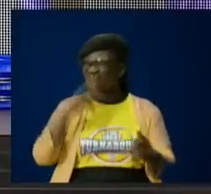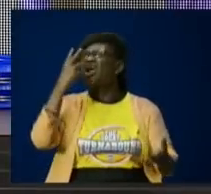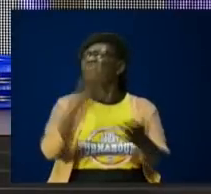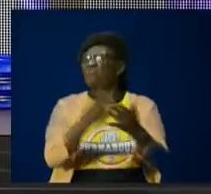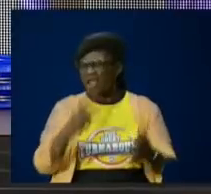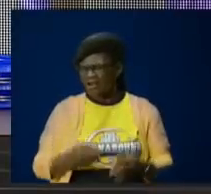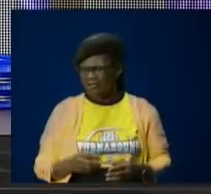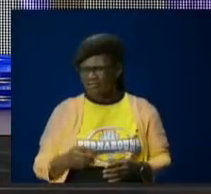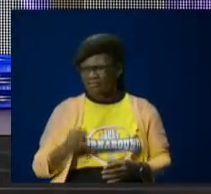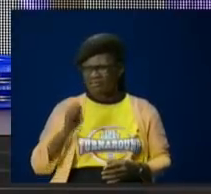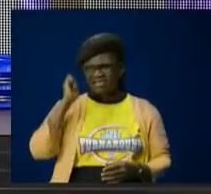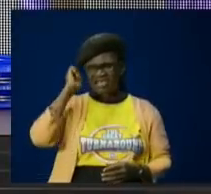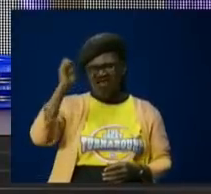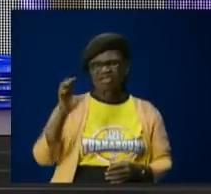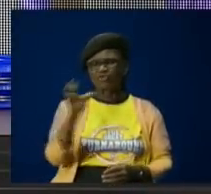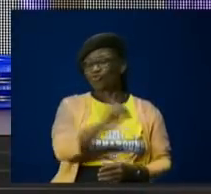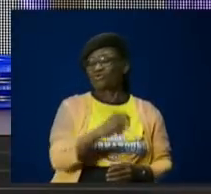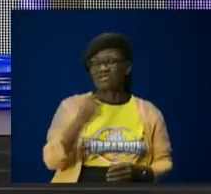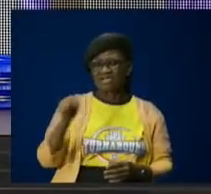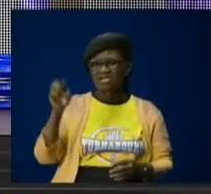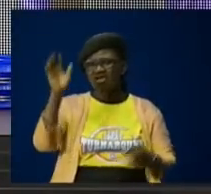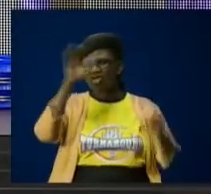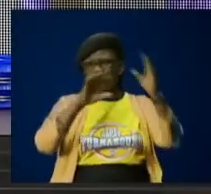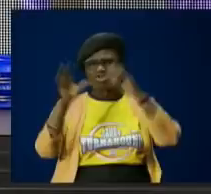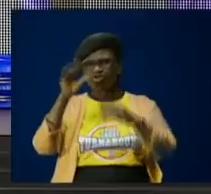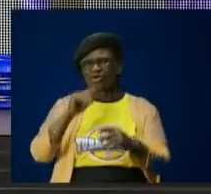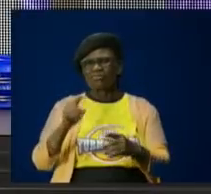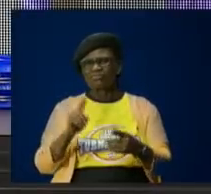He took the storm to show